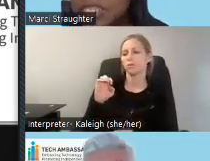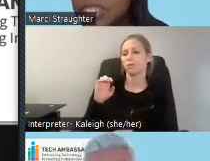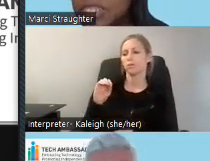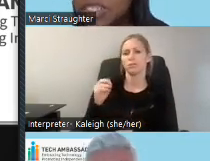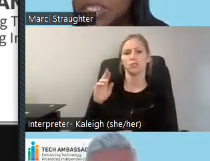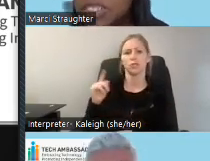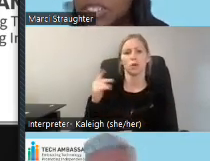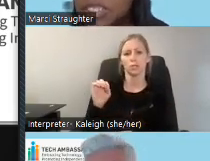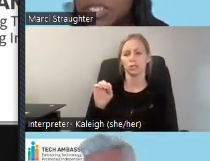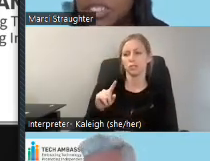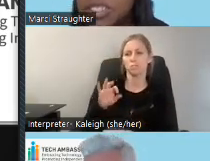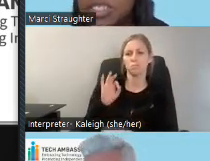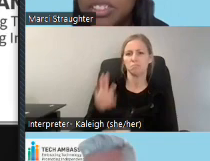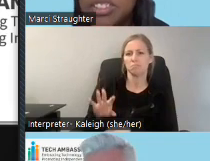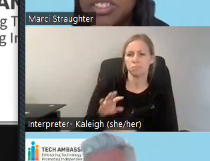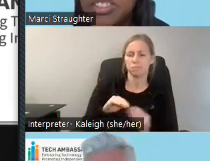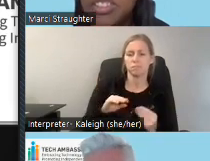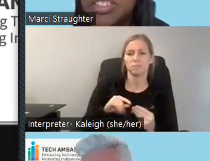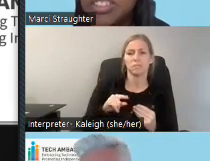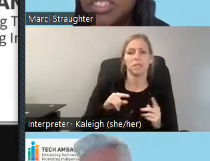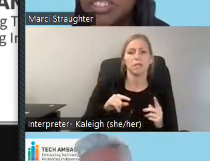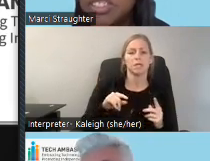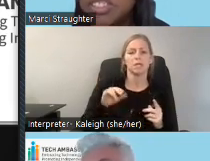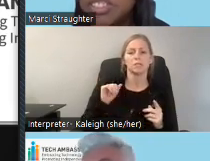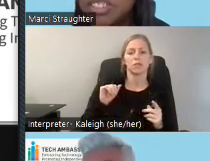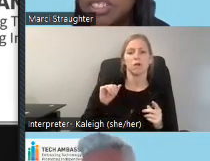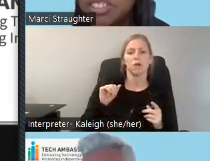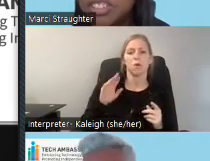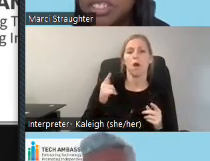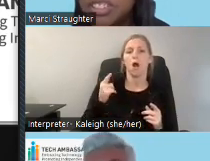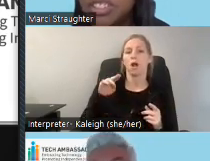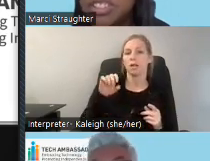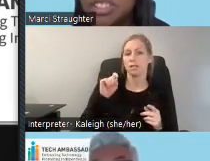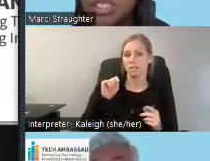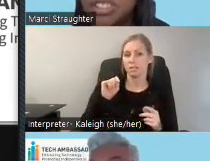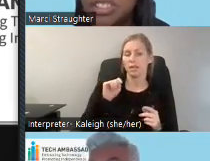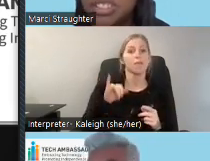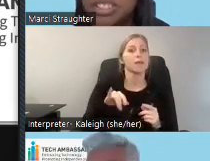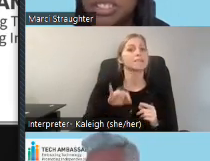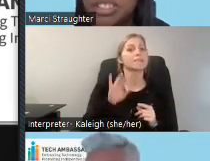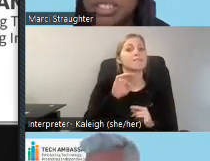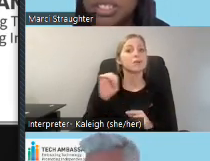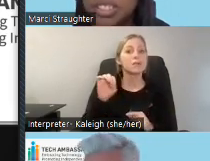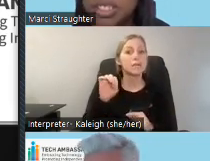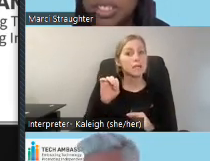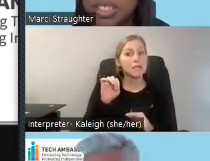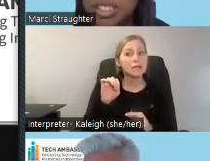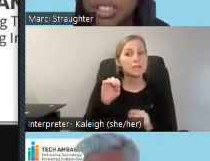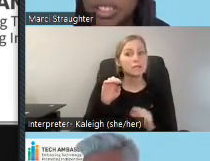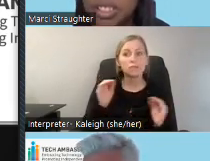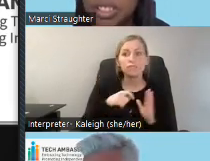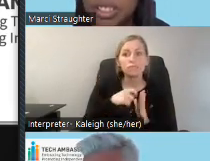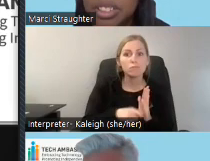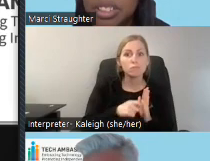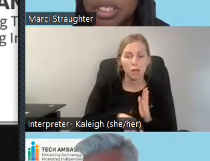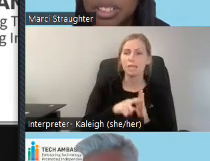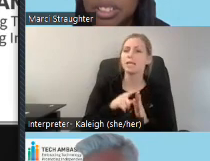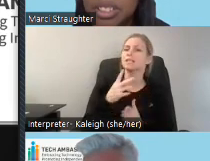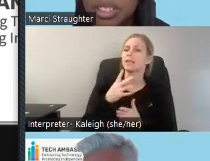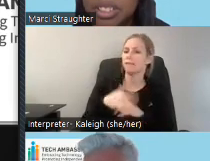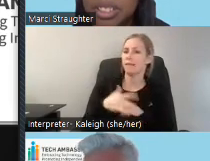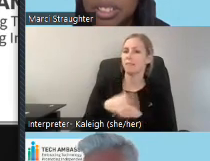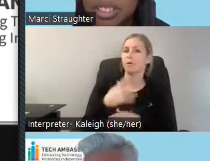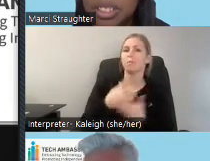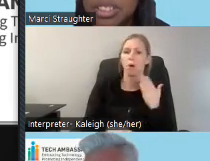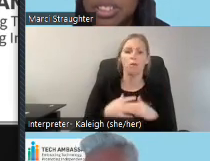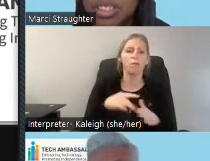August, we're on August. Yes, that is free, and it is available on both platforms. So that's available on both